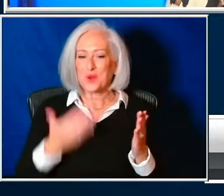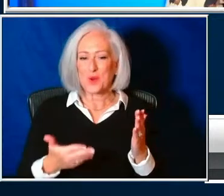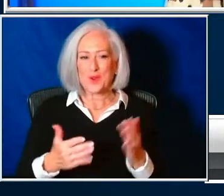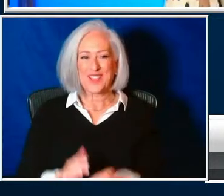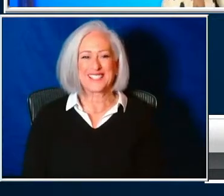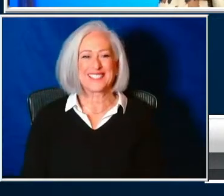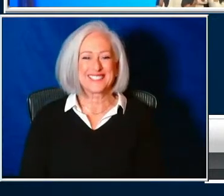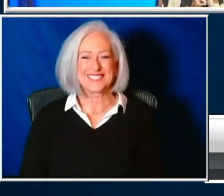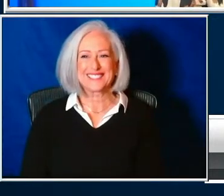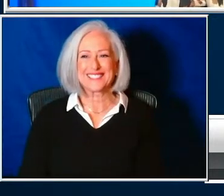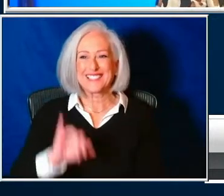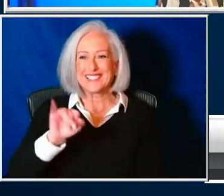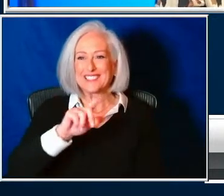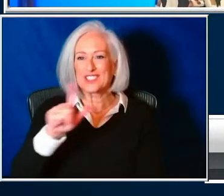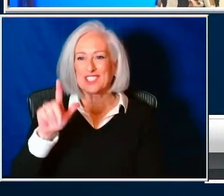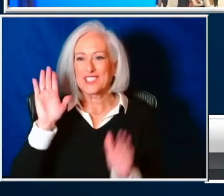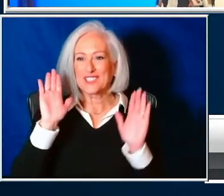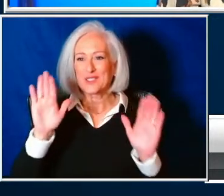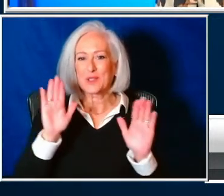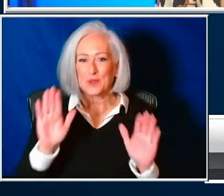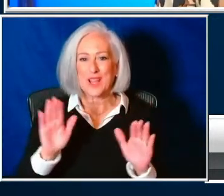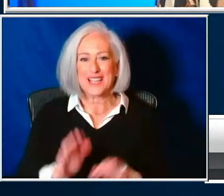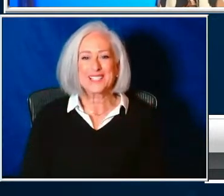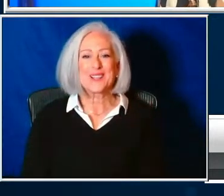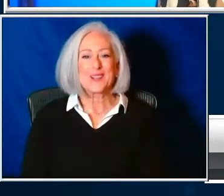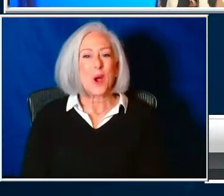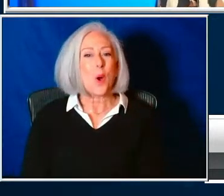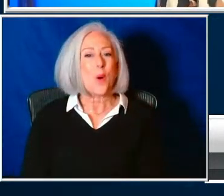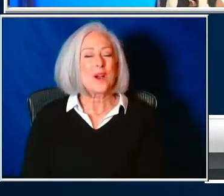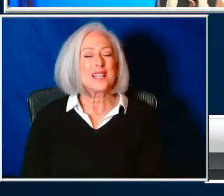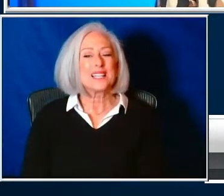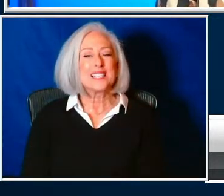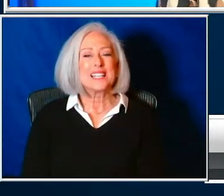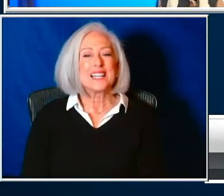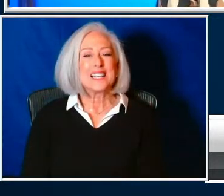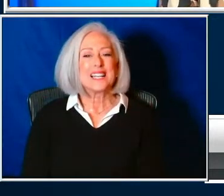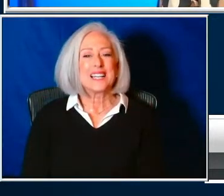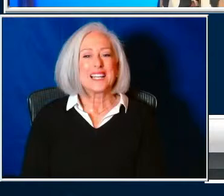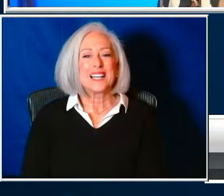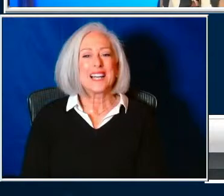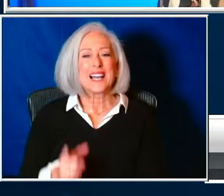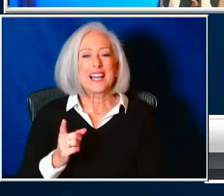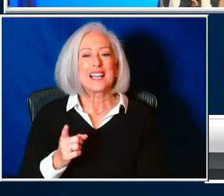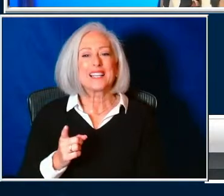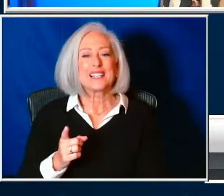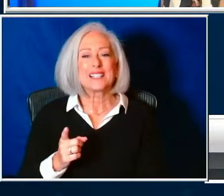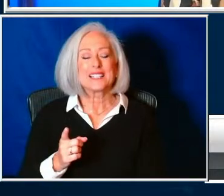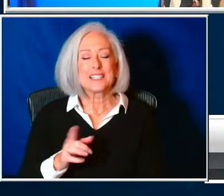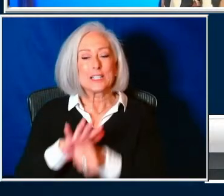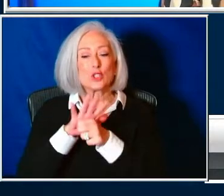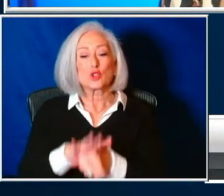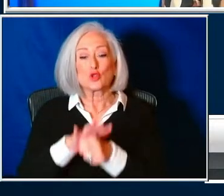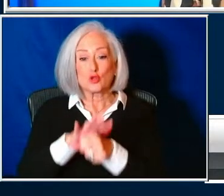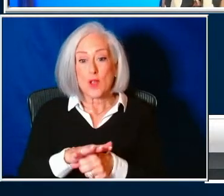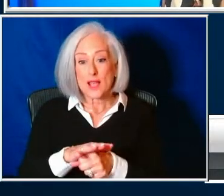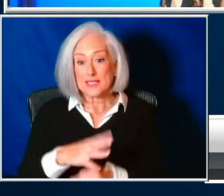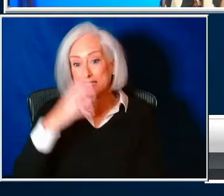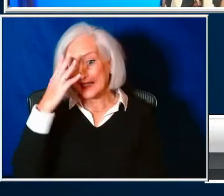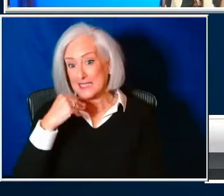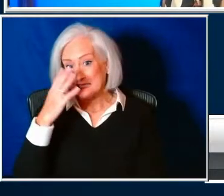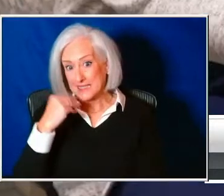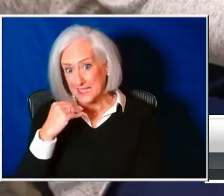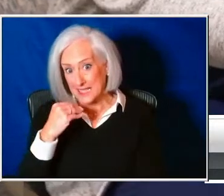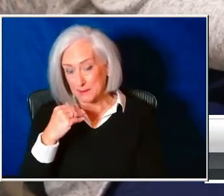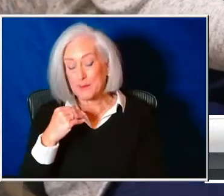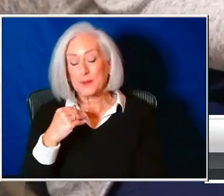Jill, you did great. And I then have to- also, Okay. yeah. And then stress and sleep are also recommended